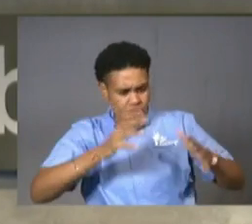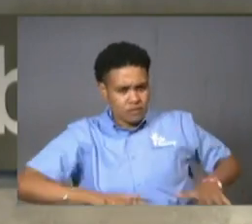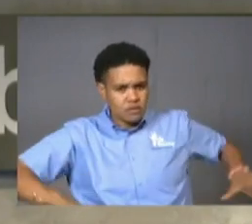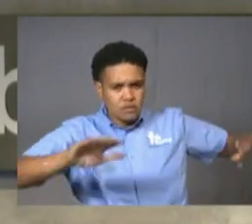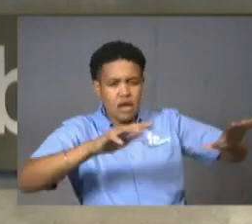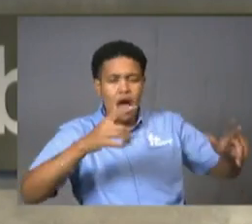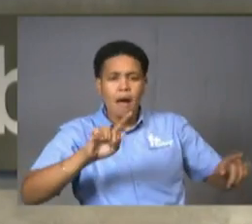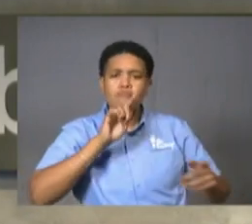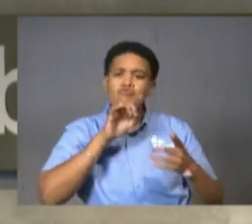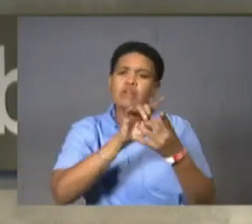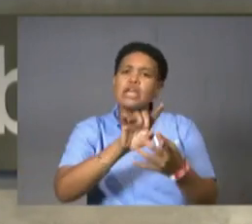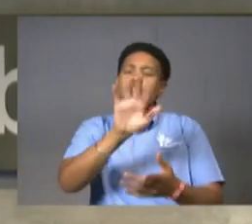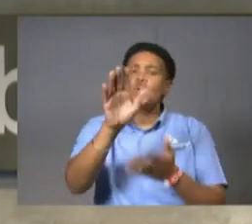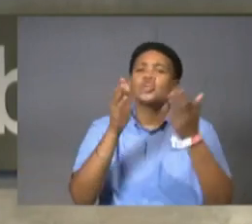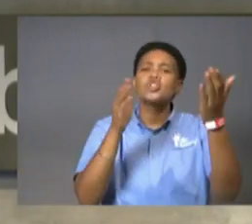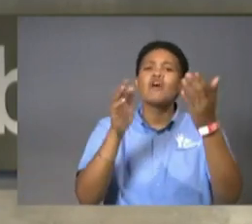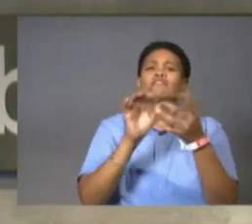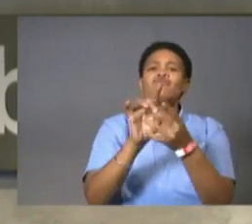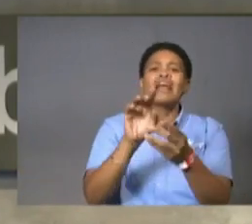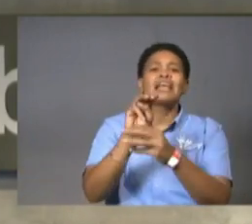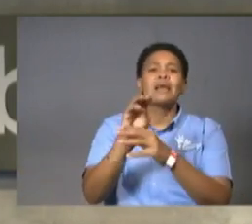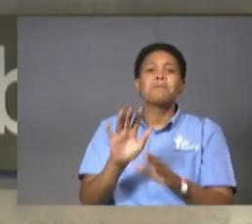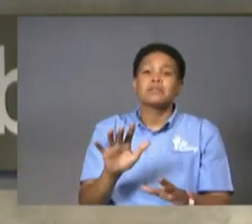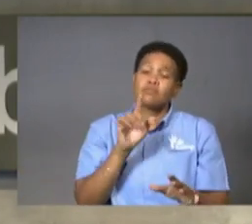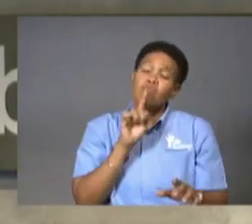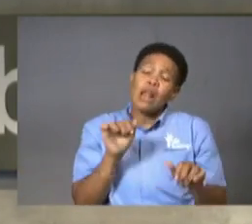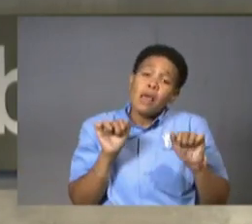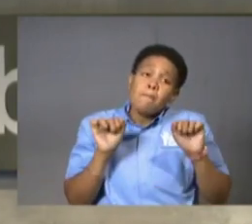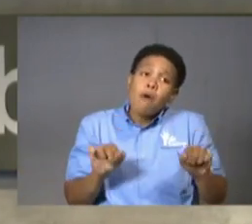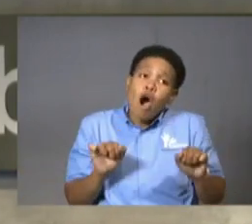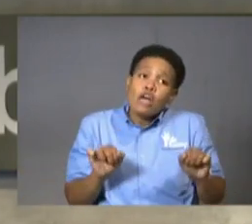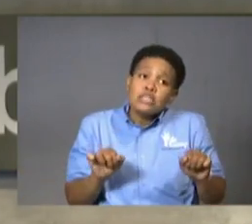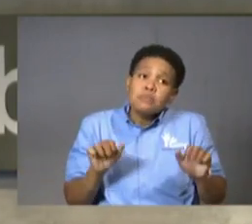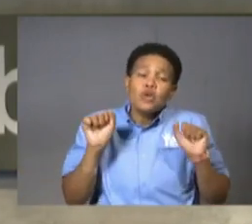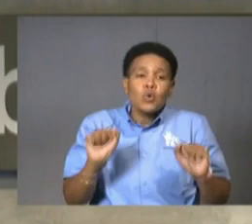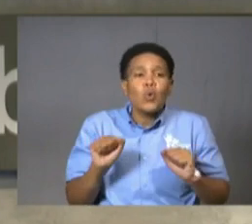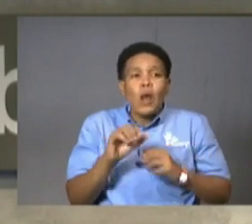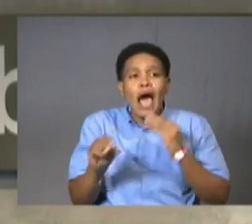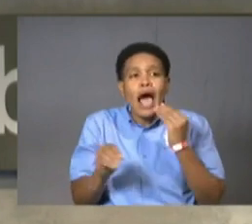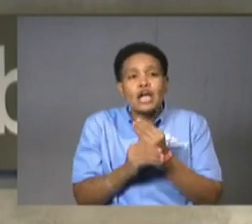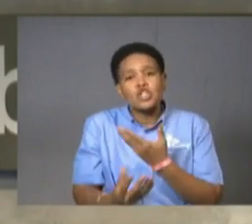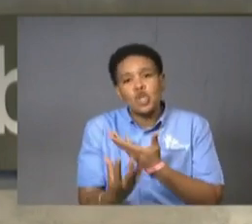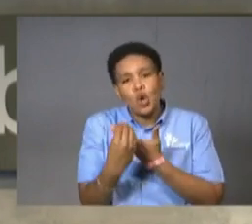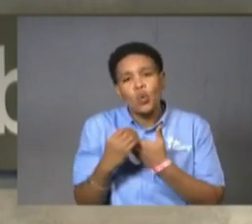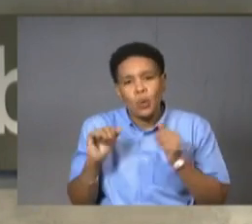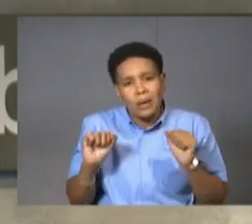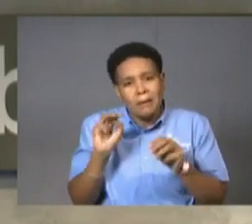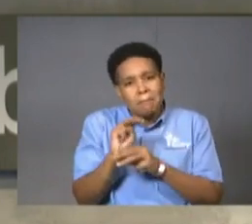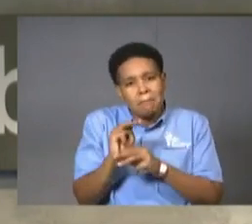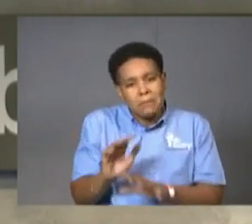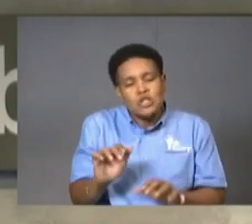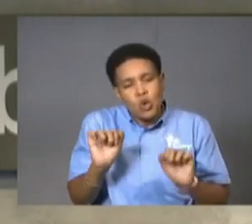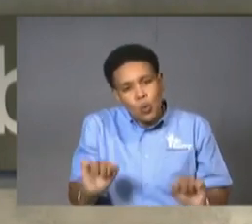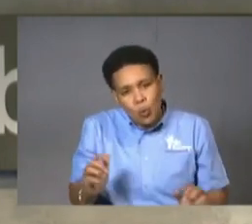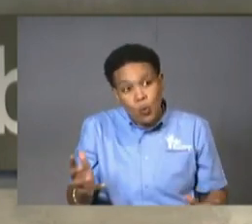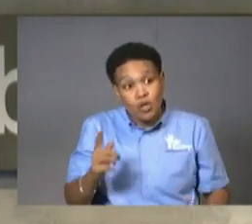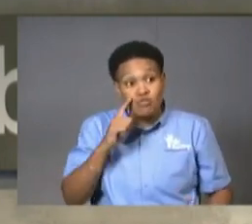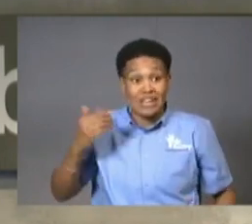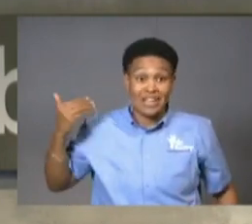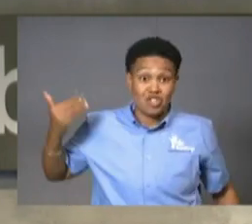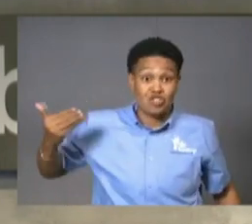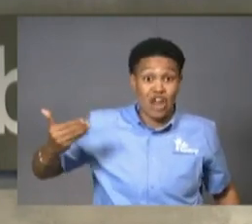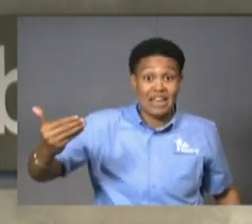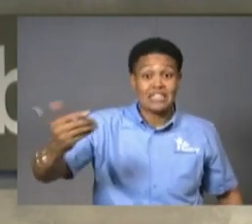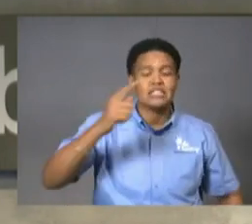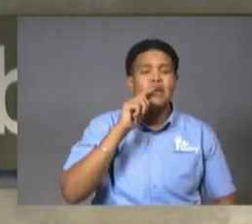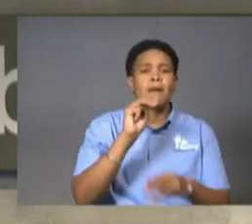your question on ministers, it's entirely possible that that could also include ministers. Traditionally,